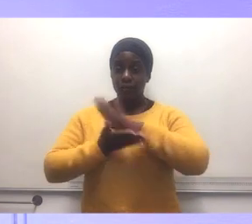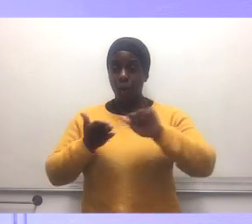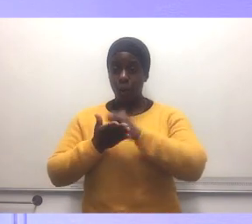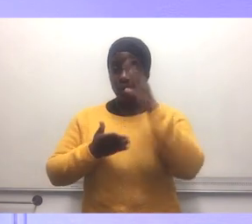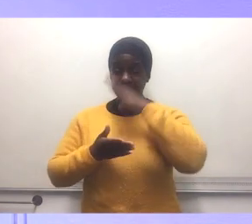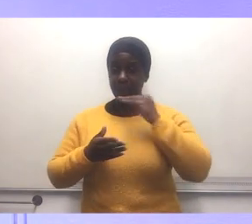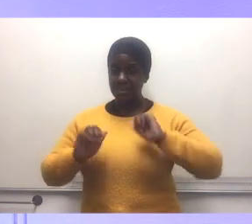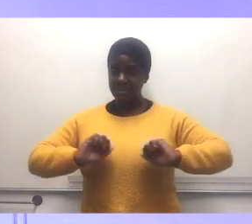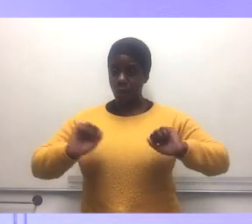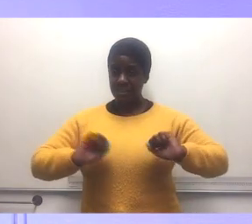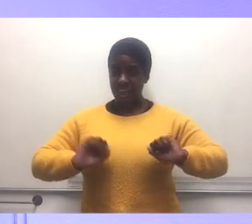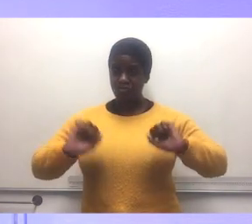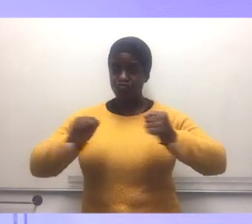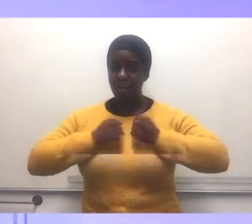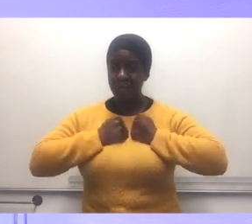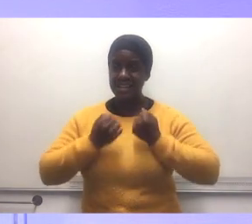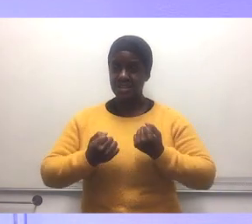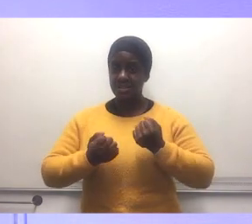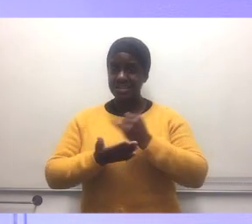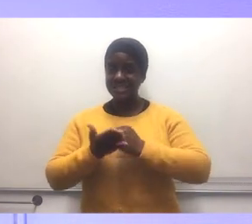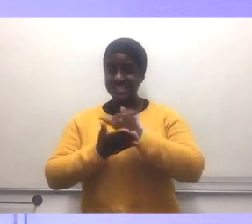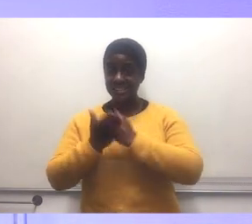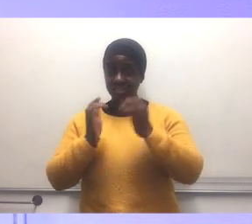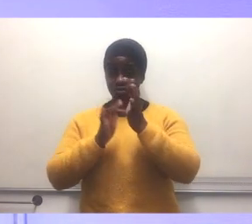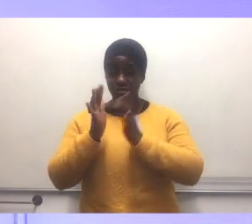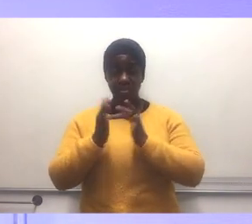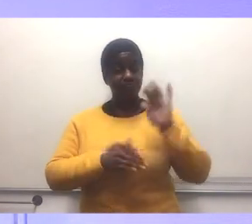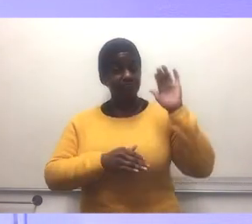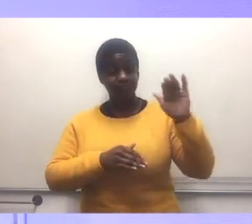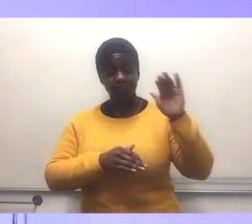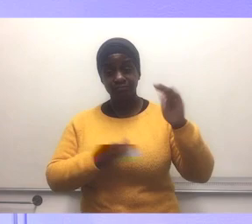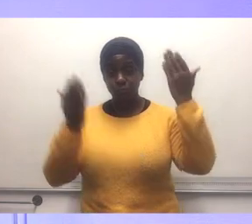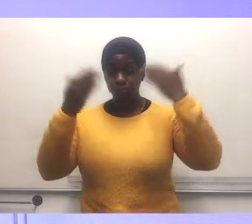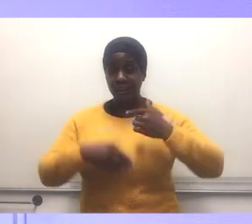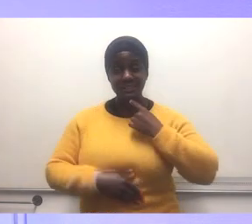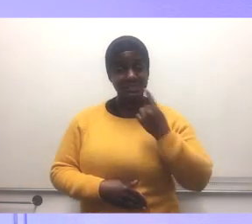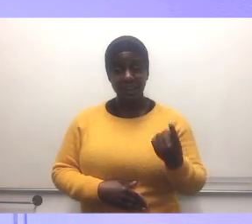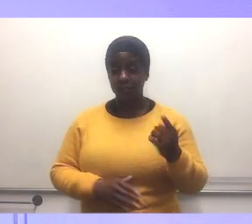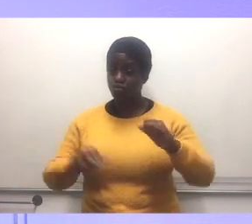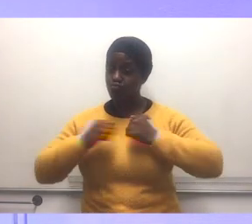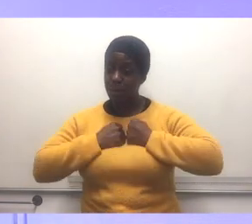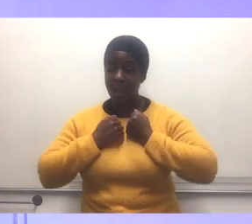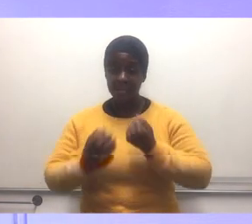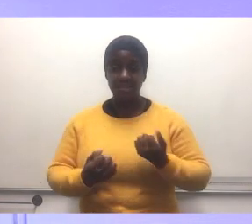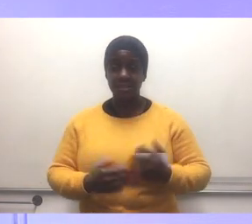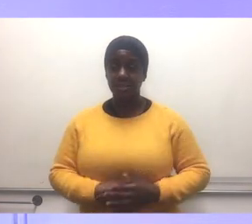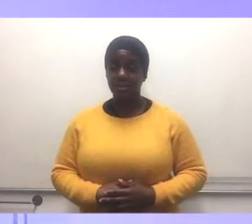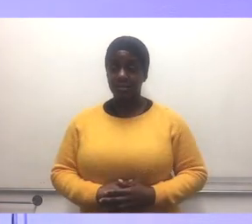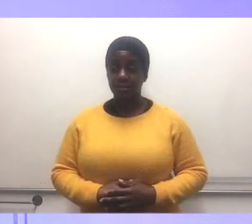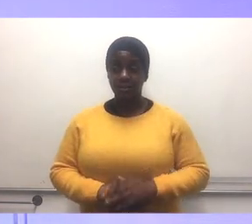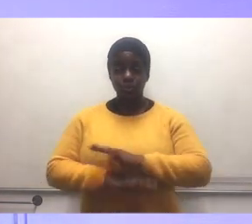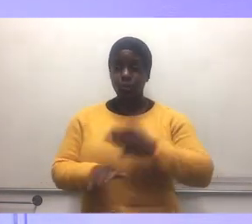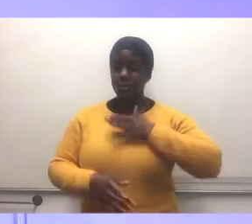yet repented of your sins, Jesus is calling upon you tonight, repent. You don't need to hear